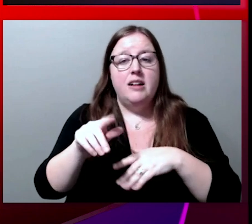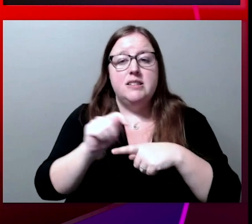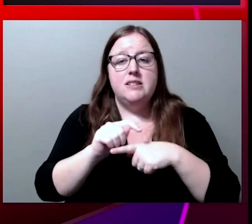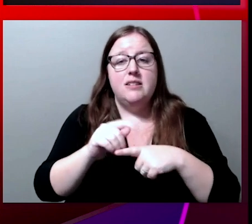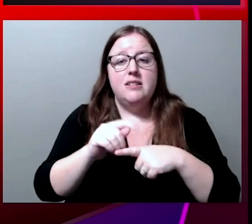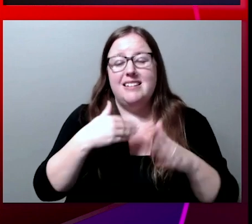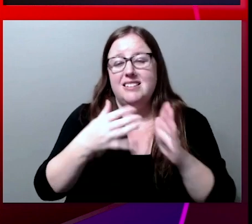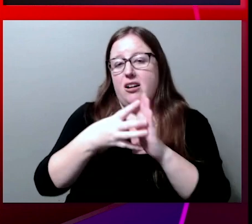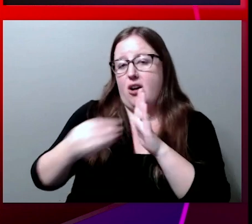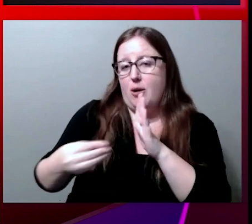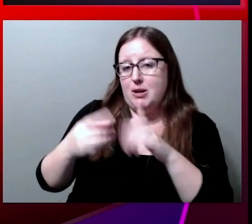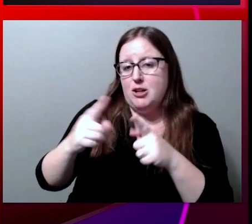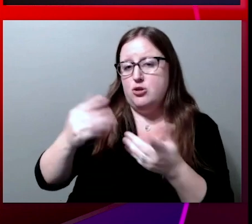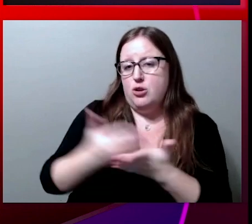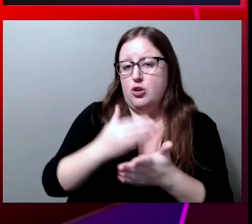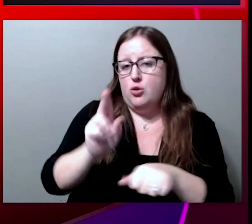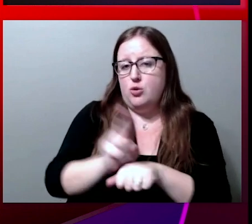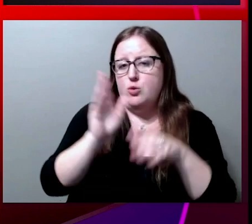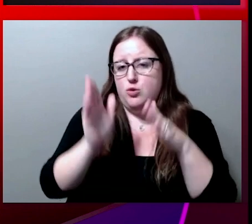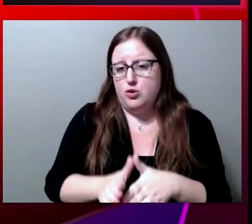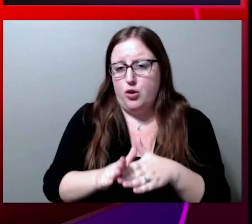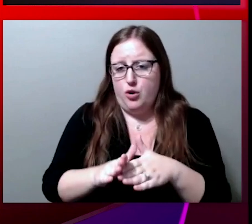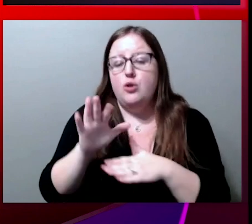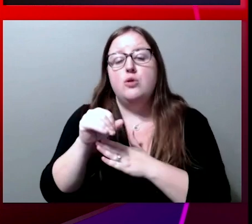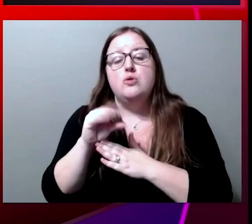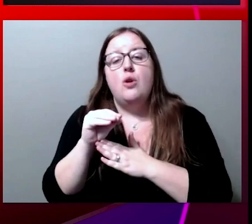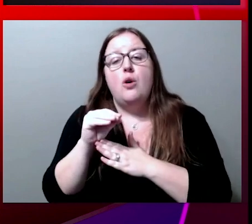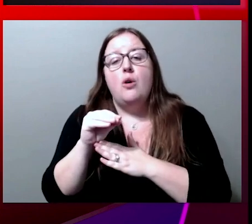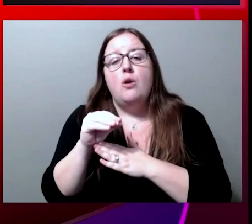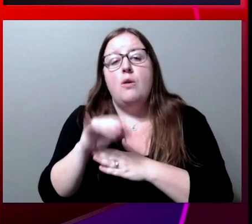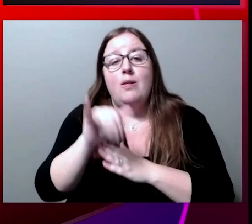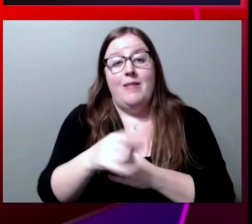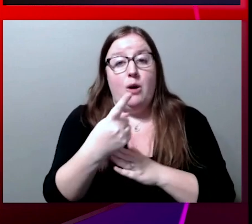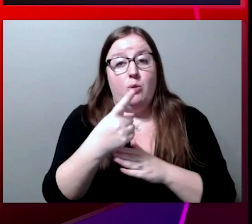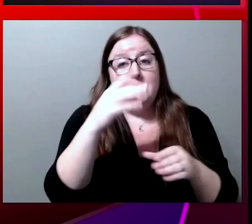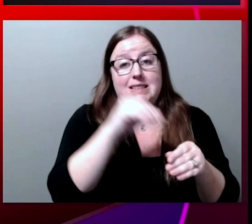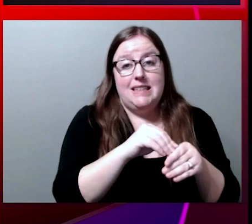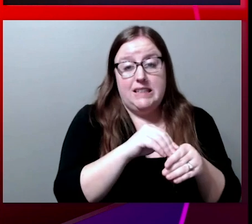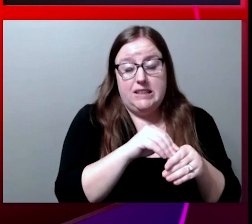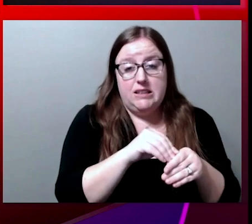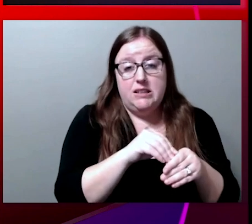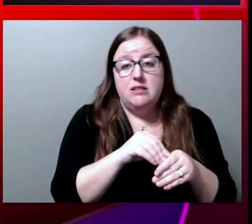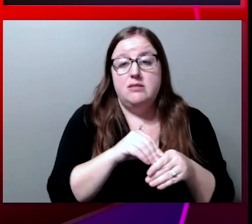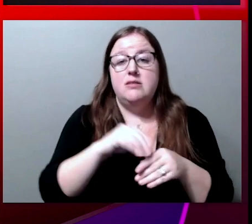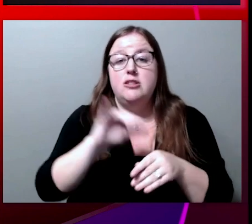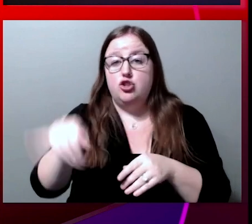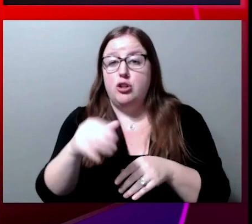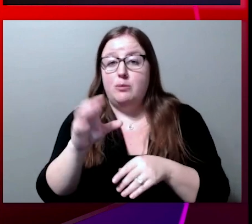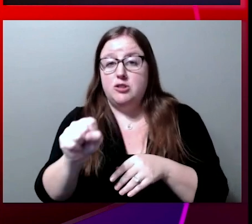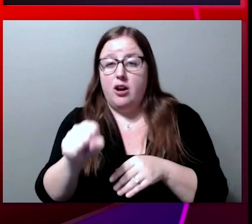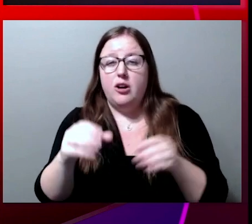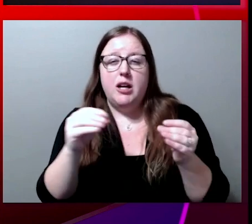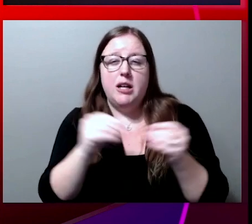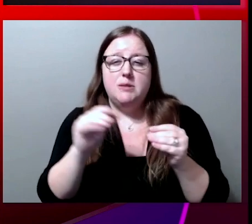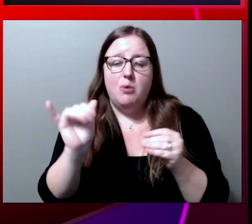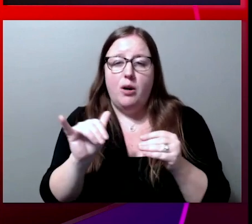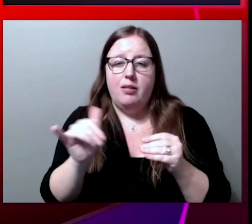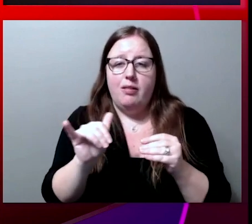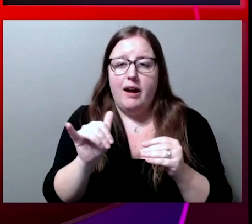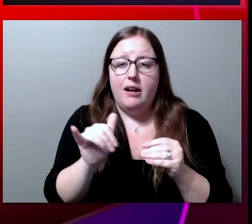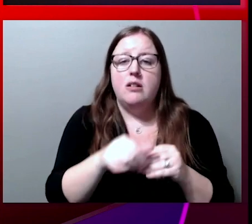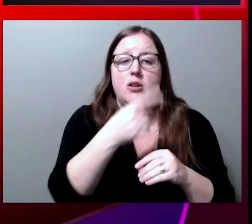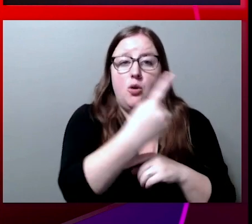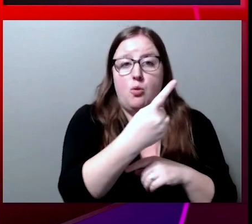this new user, so that the one that's in the JumpStart is more of a golden copy. That's like the